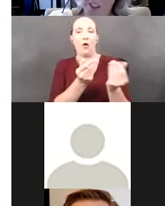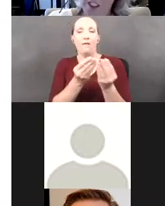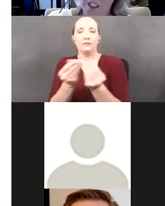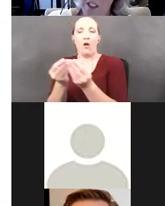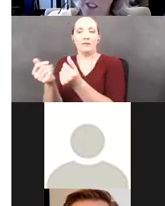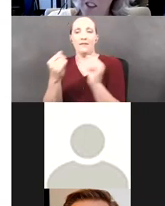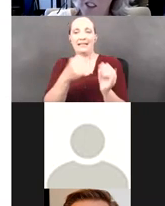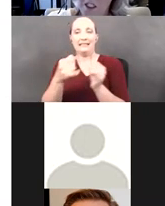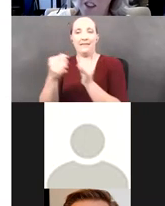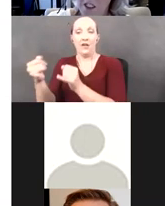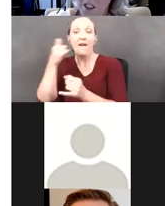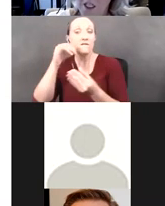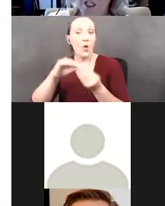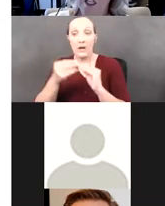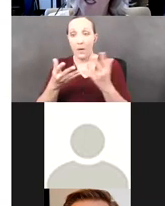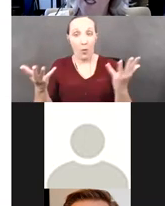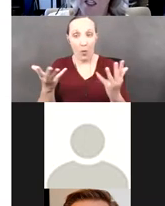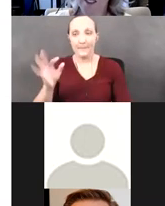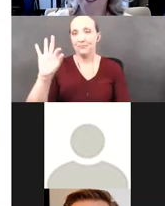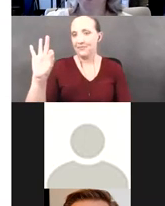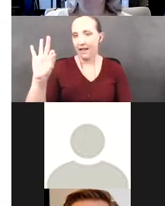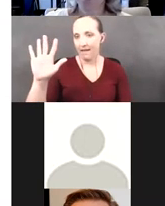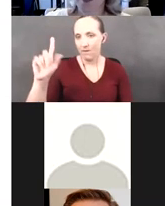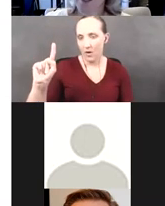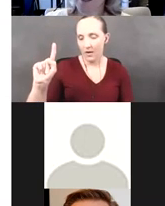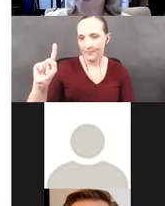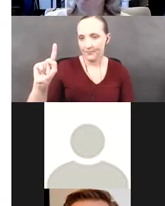that podemos support line ayudarle phone number caso is por caso. Y el número es